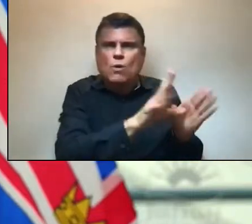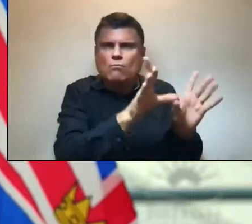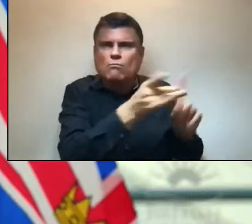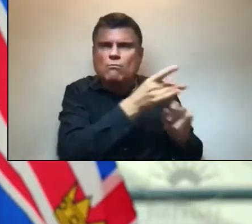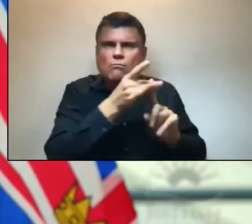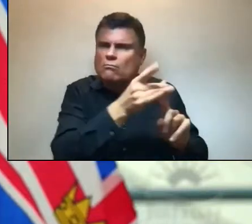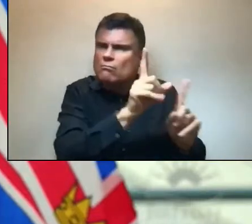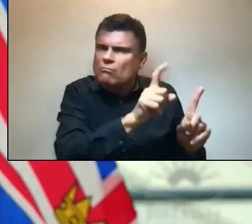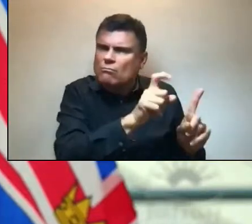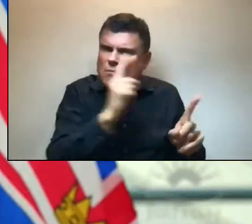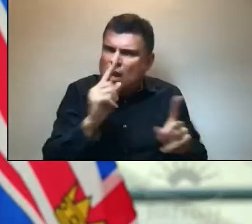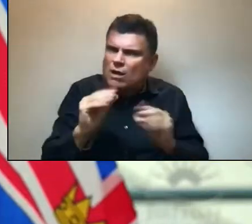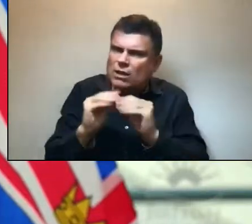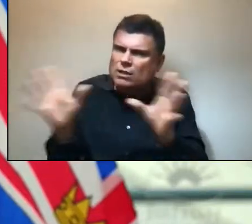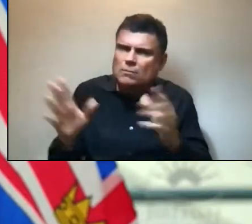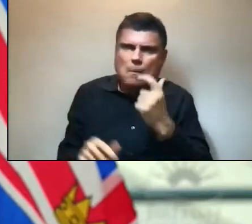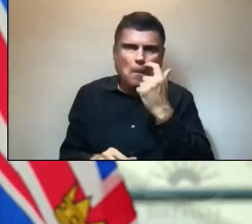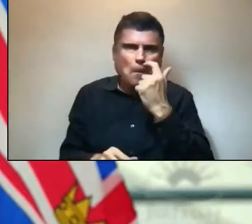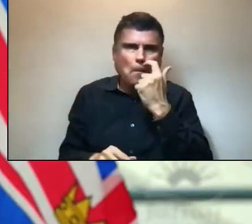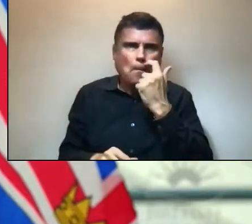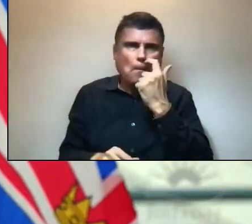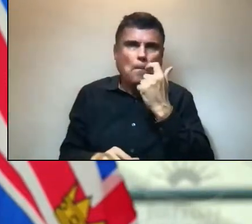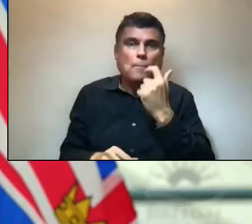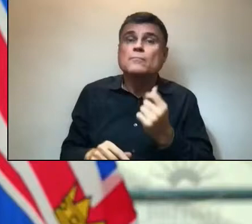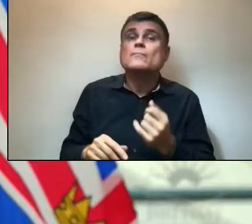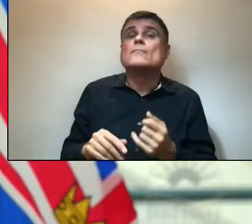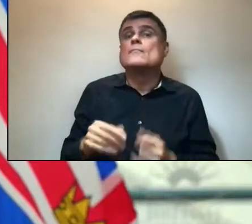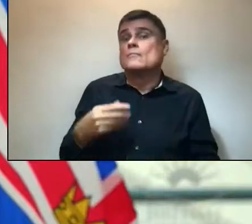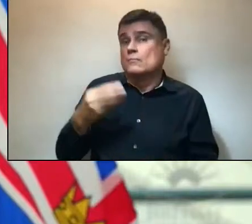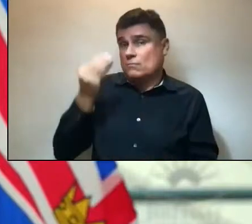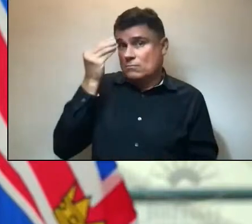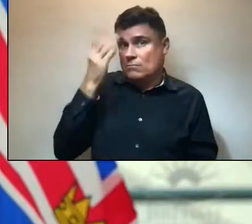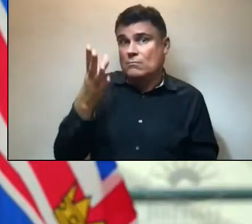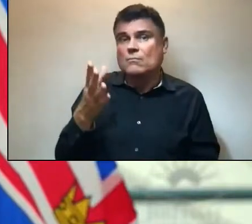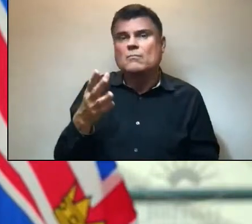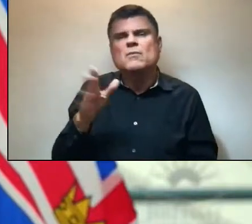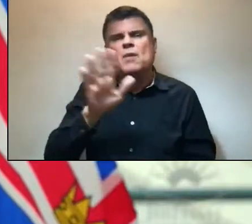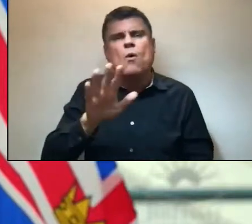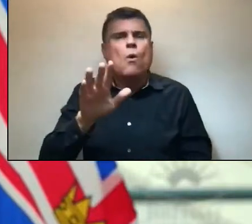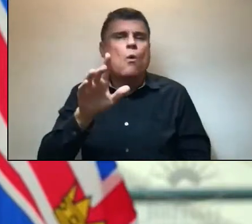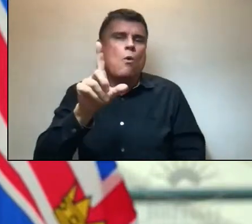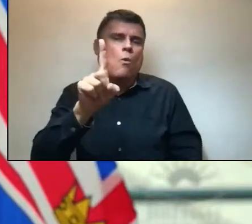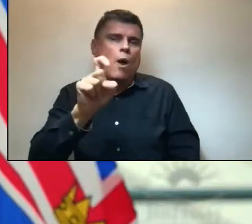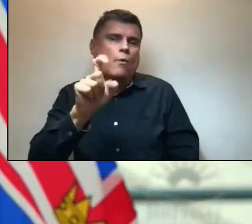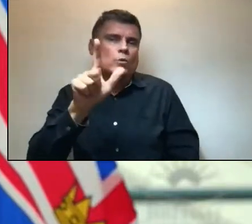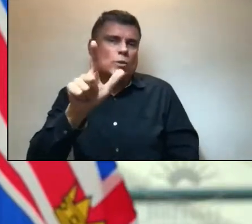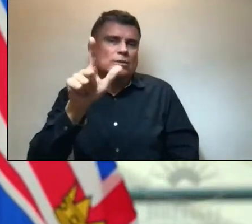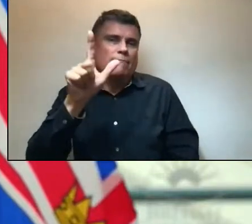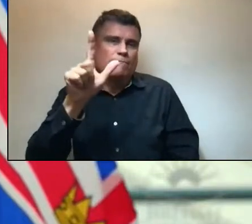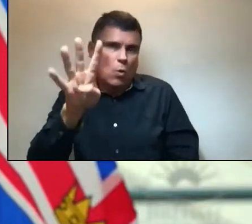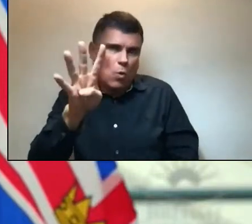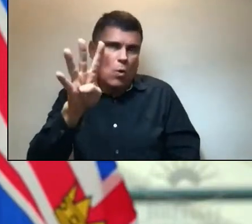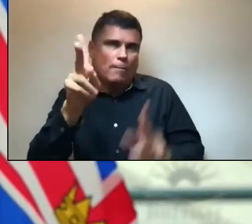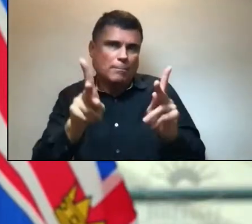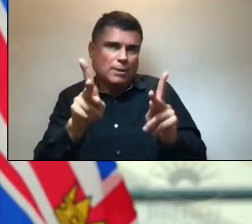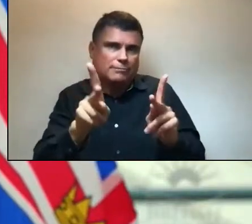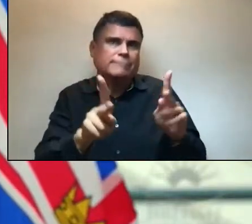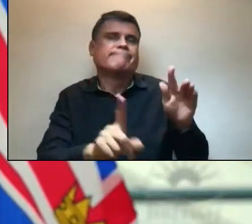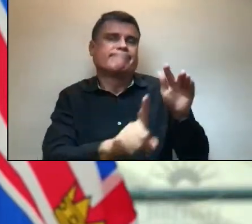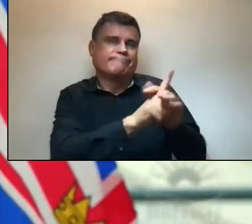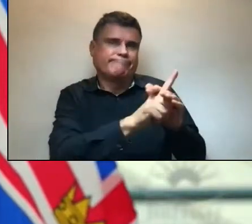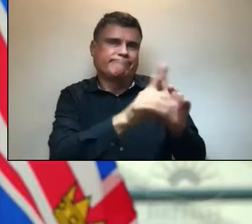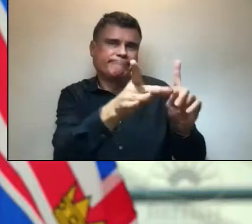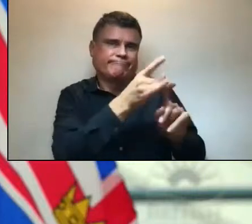update I got, which was late yesterday, there's about 124 people involved with the outbreak at Uvic. It involved